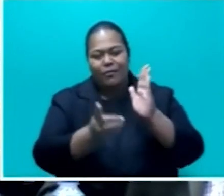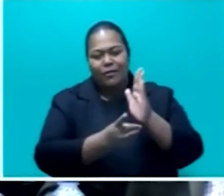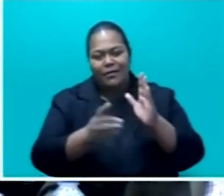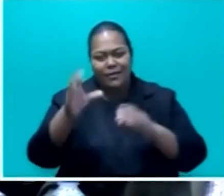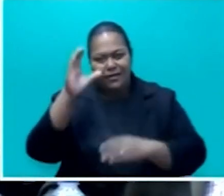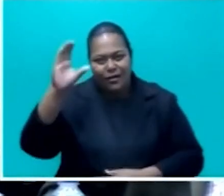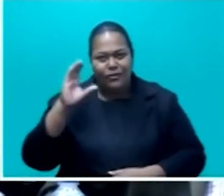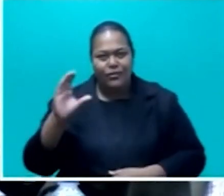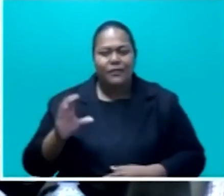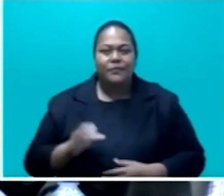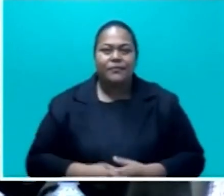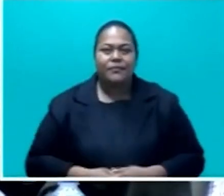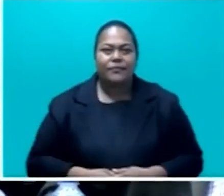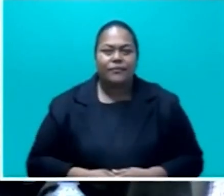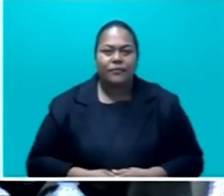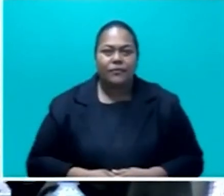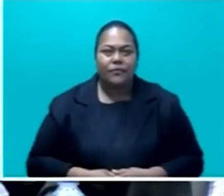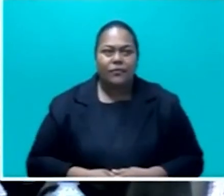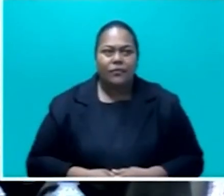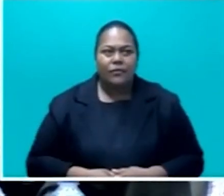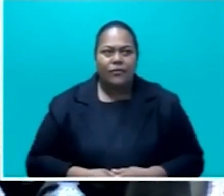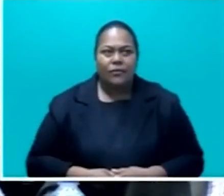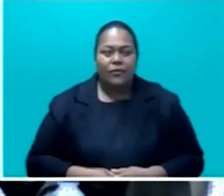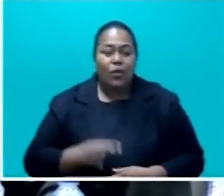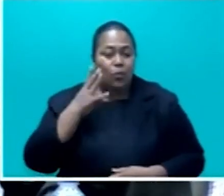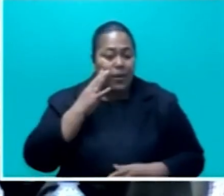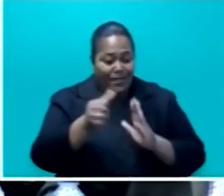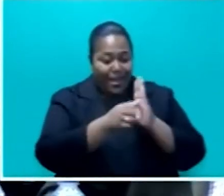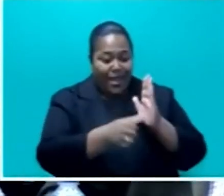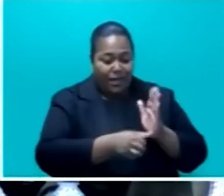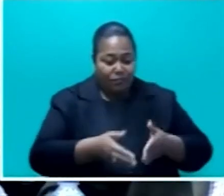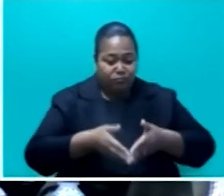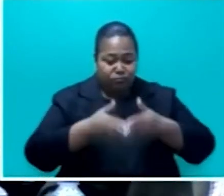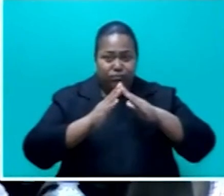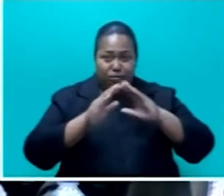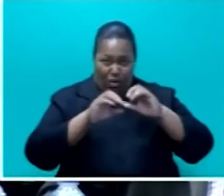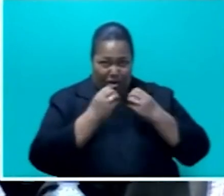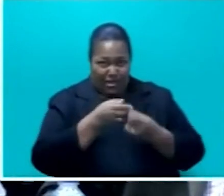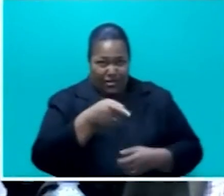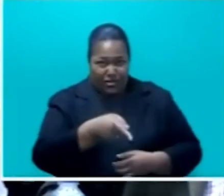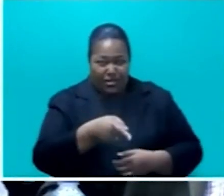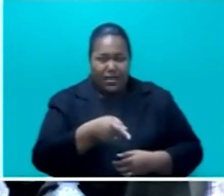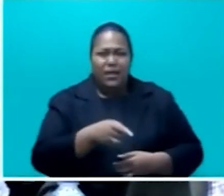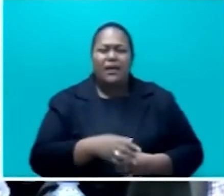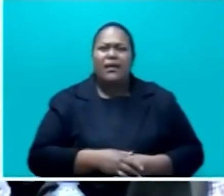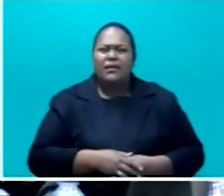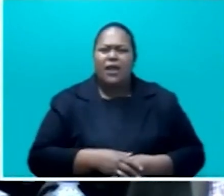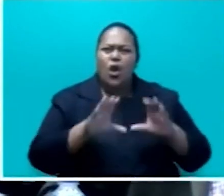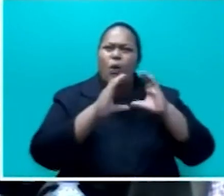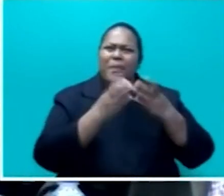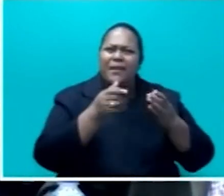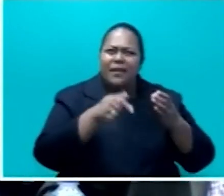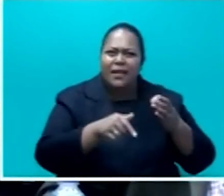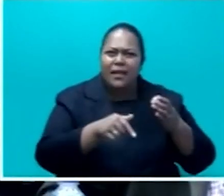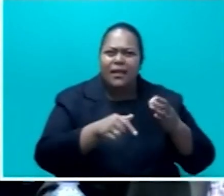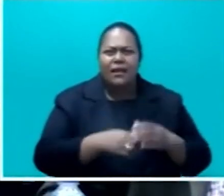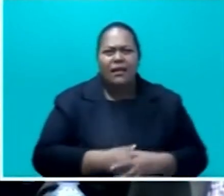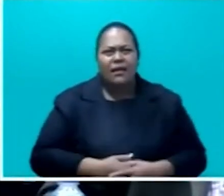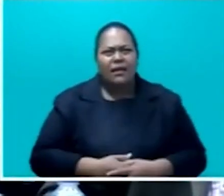the Act established the Media Industry Development Authority, the existence of this body in recent times has been in